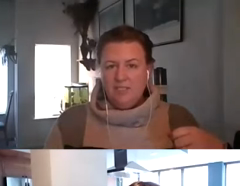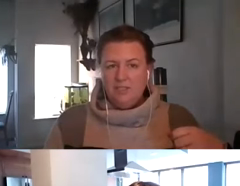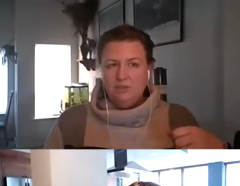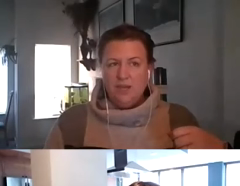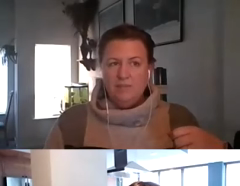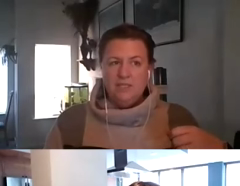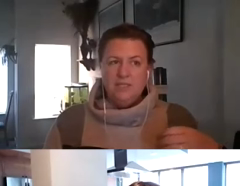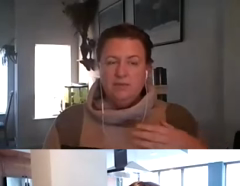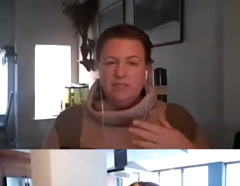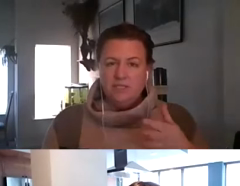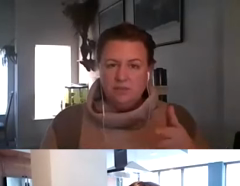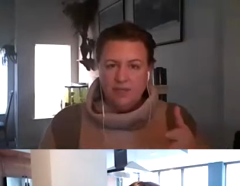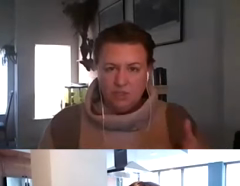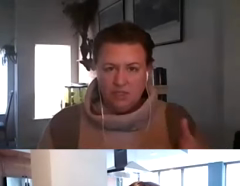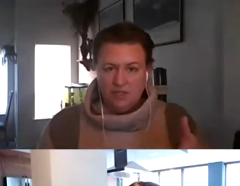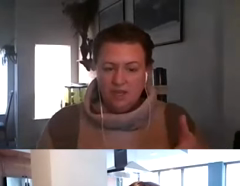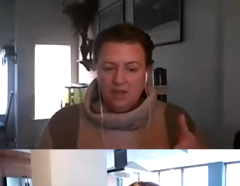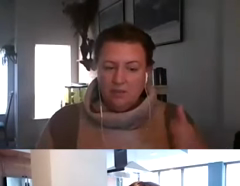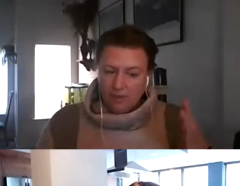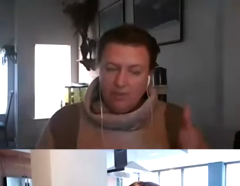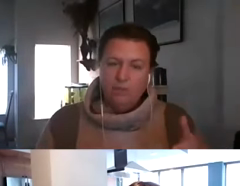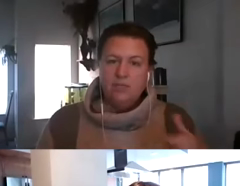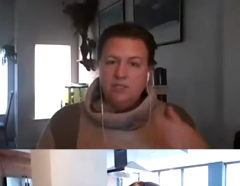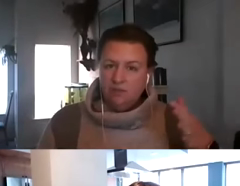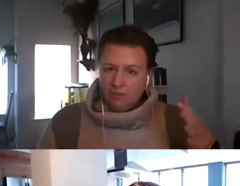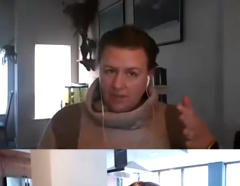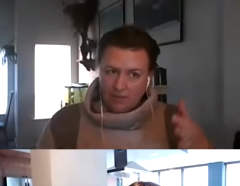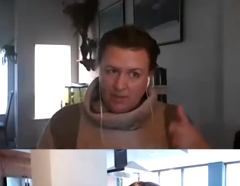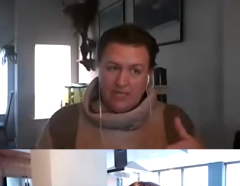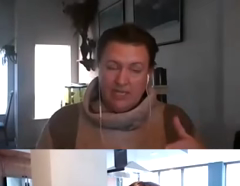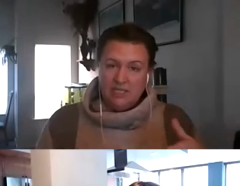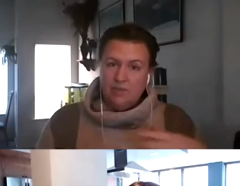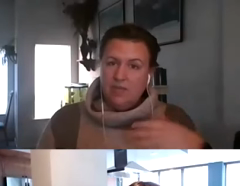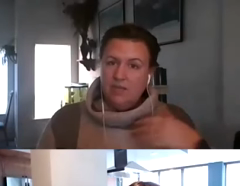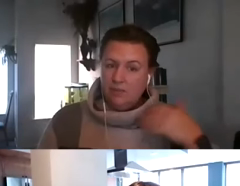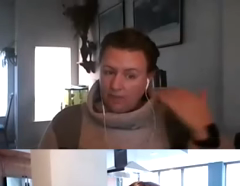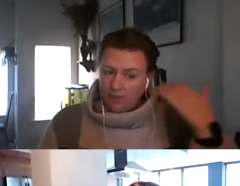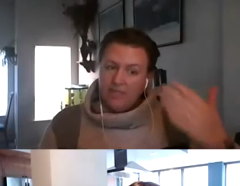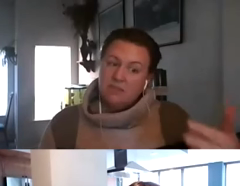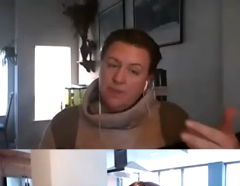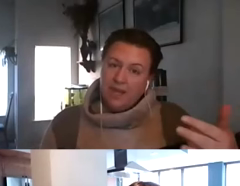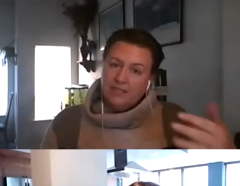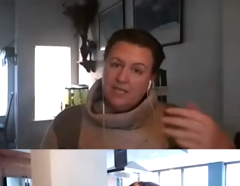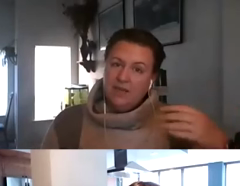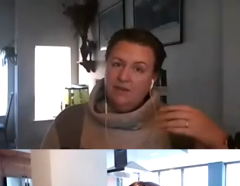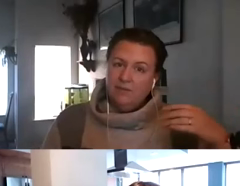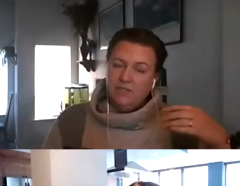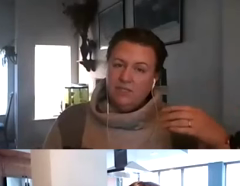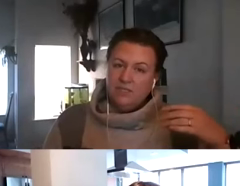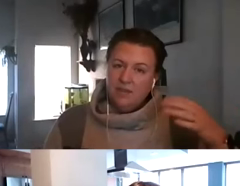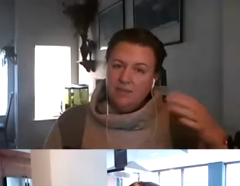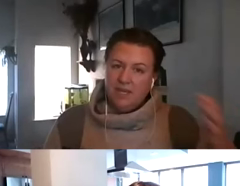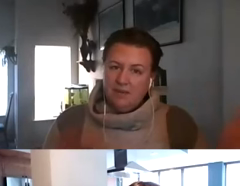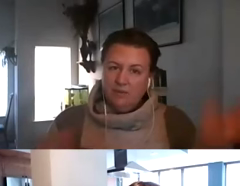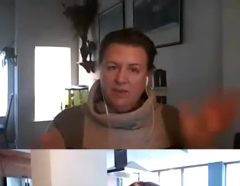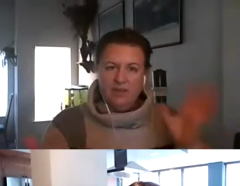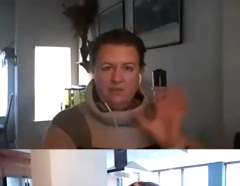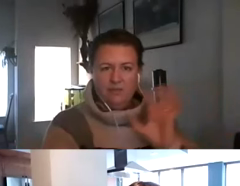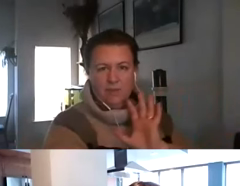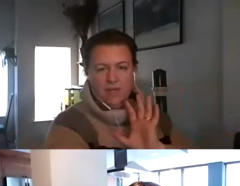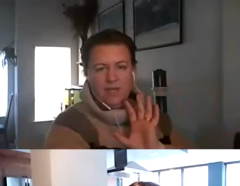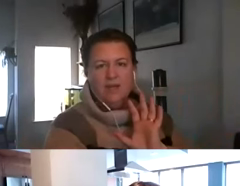is high, to come into a situation the way we want to, the way we need it to be, the way we expect, versus